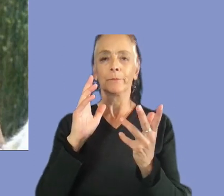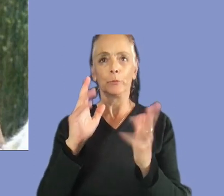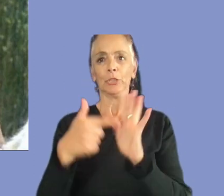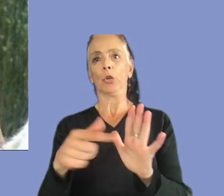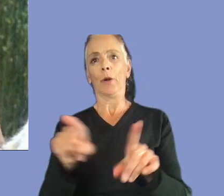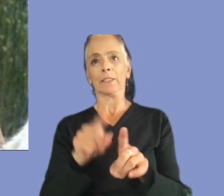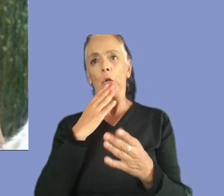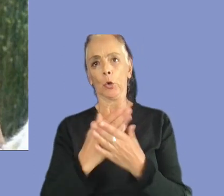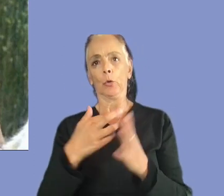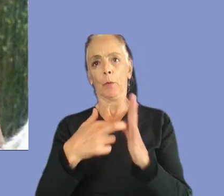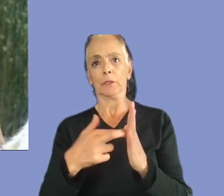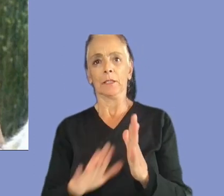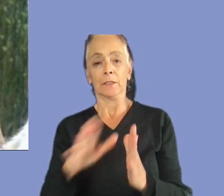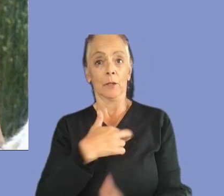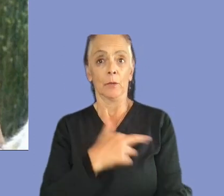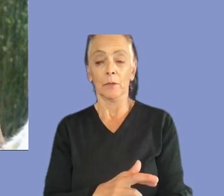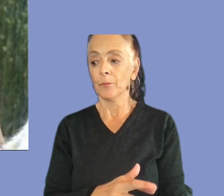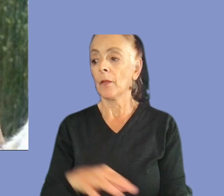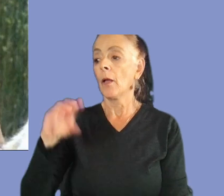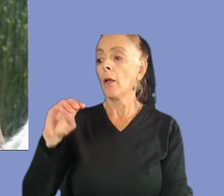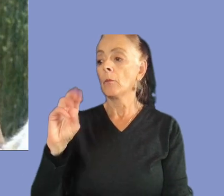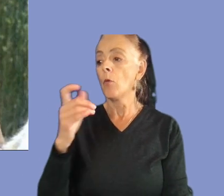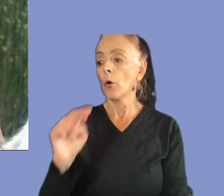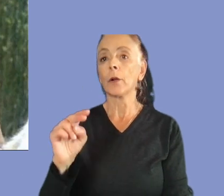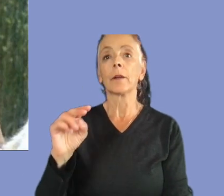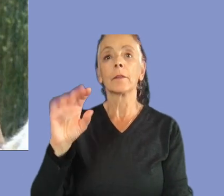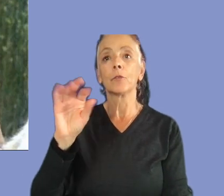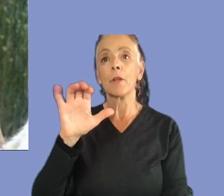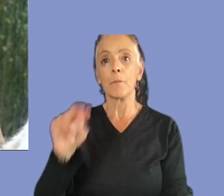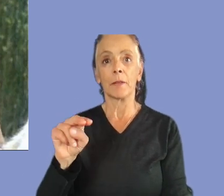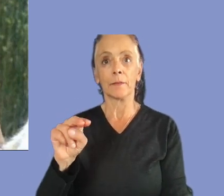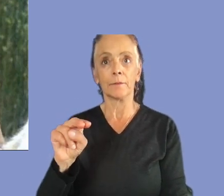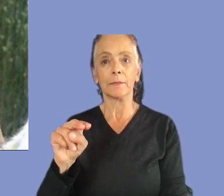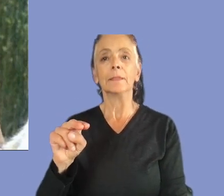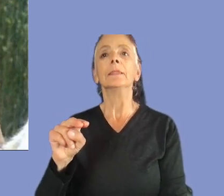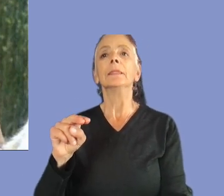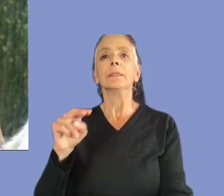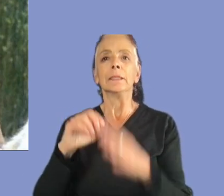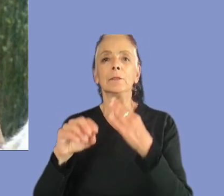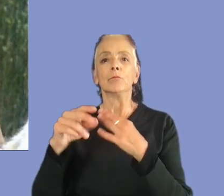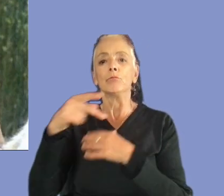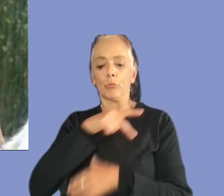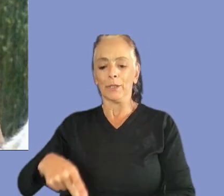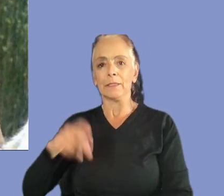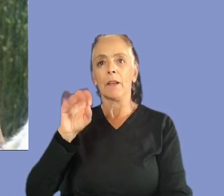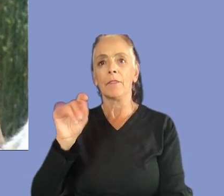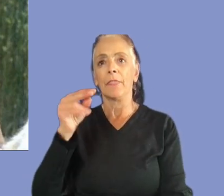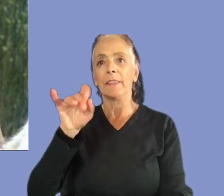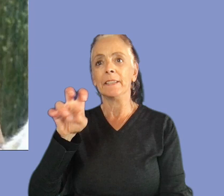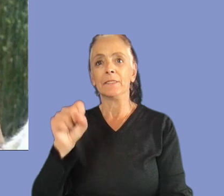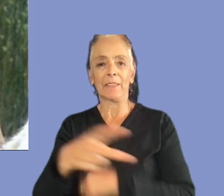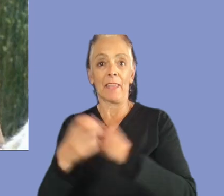of the religion. In Morgan Freeman's portrayal of Azim in Robin Hood, Prince of Thieves, he was an exile, but he was also